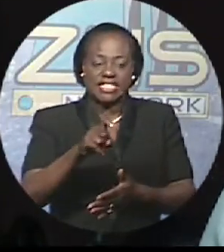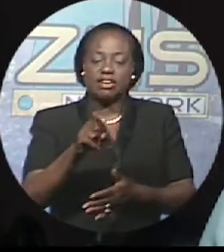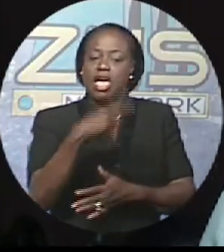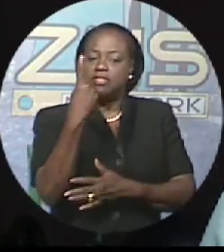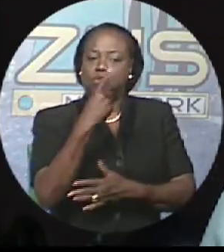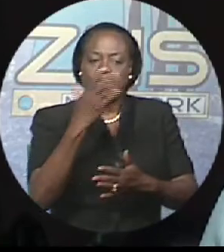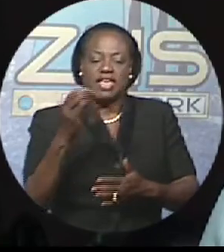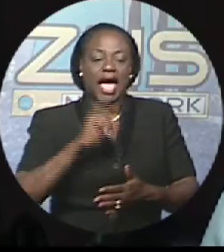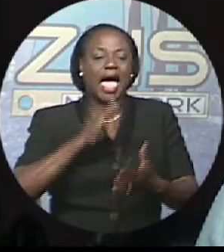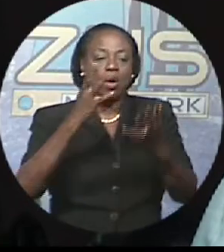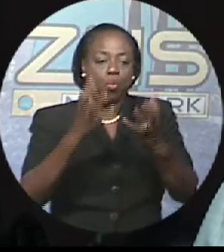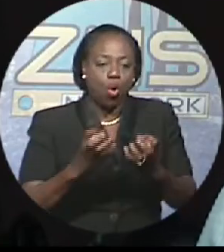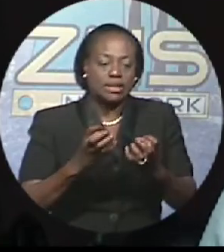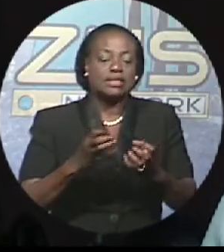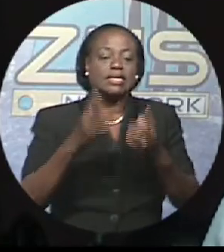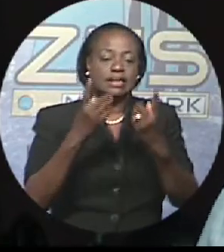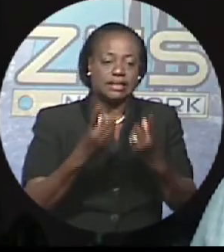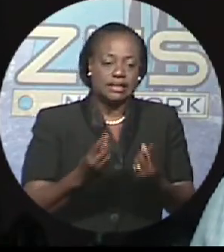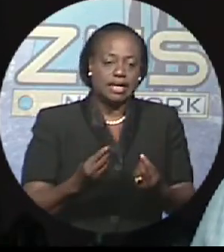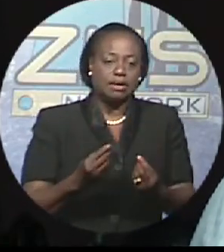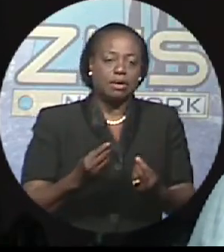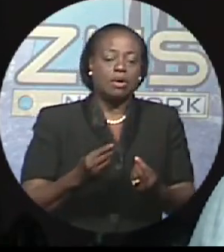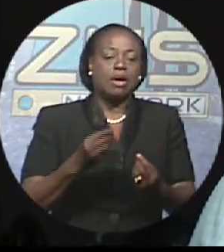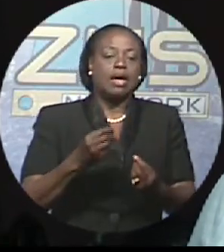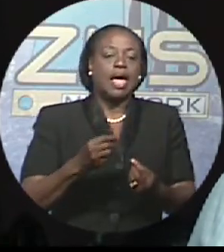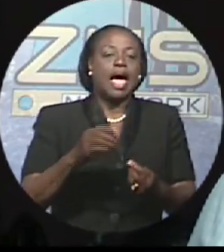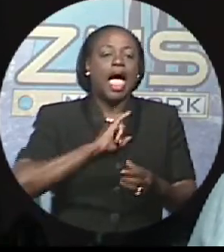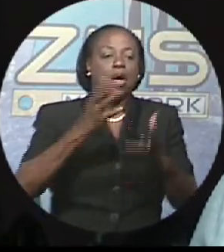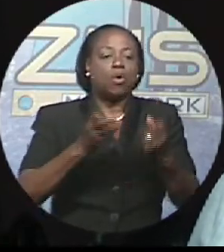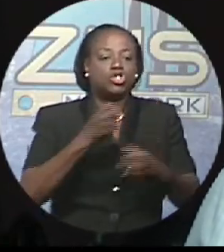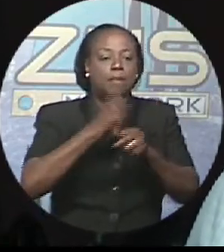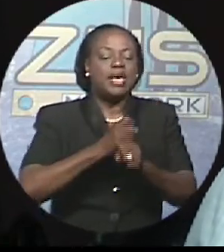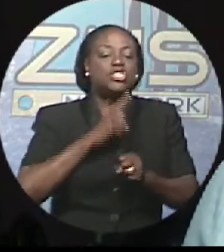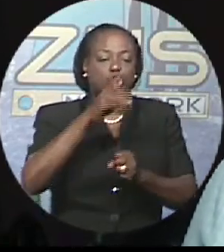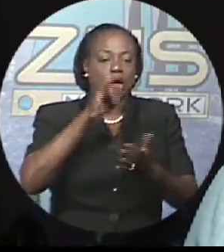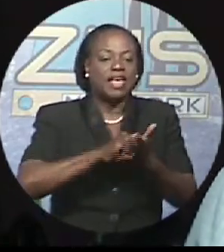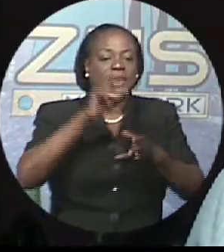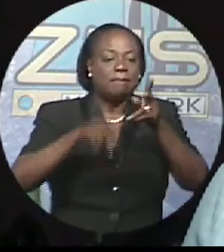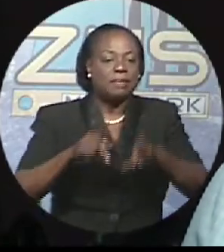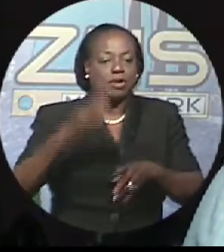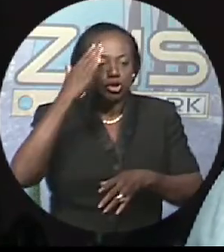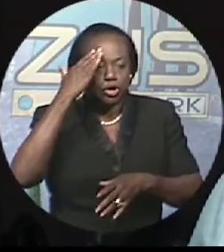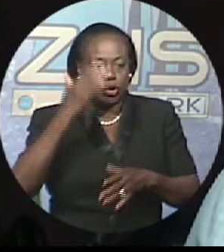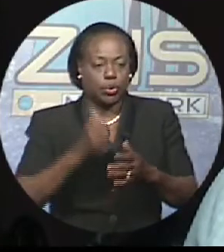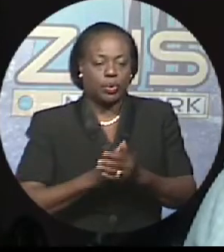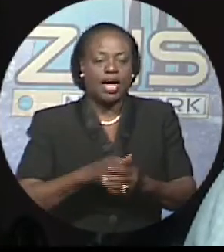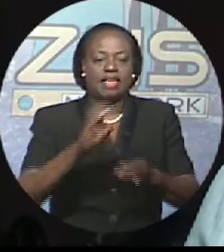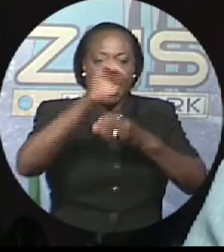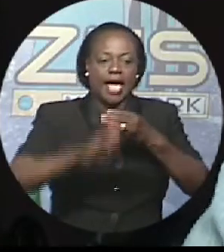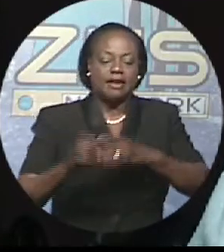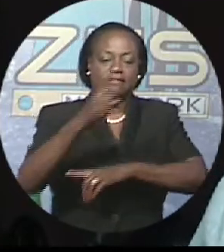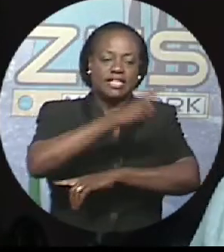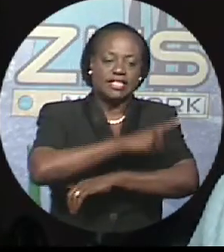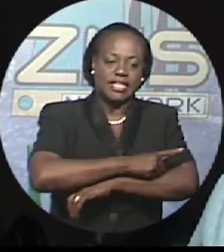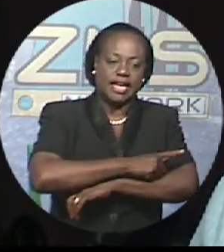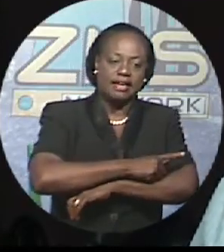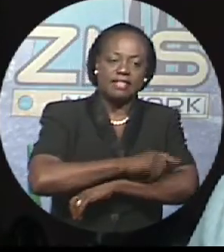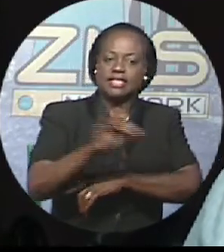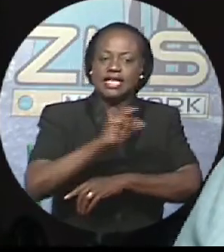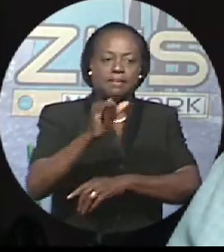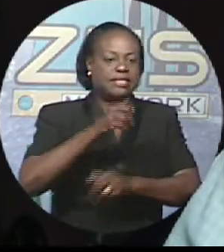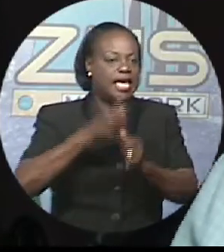of racism coming from the Tambly school. This time a former parent says that when his child attended the school, there were a number